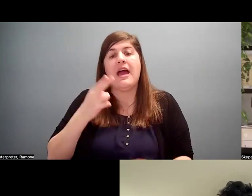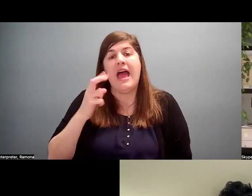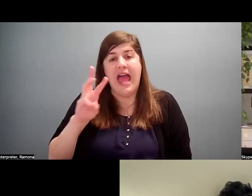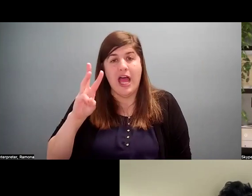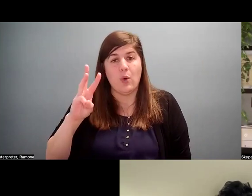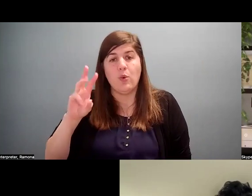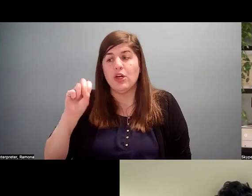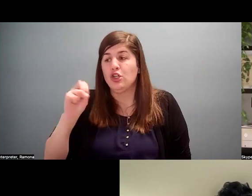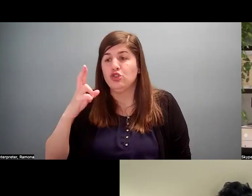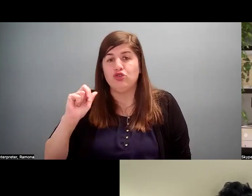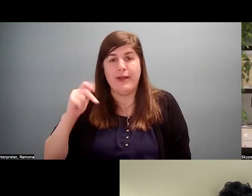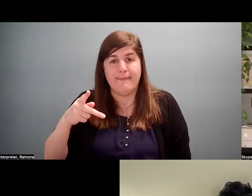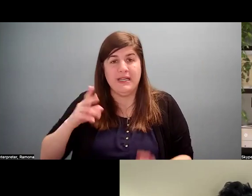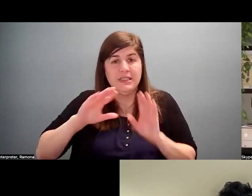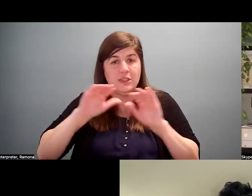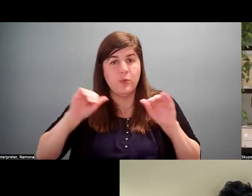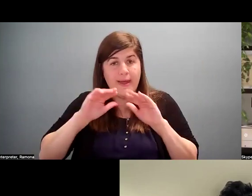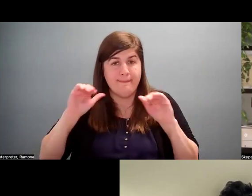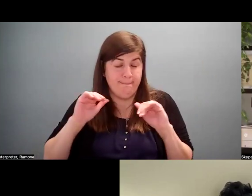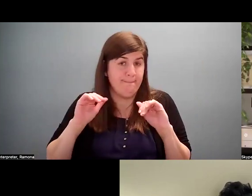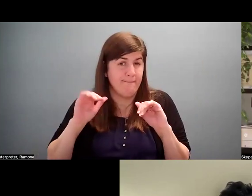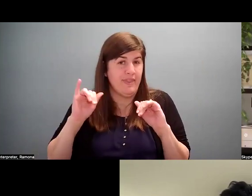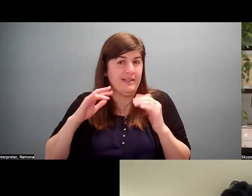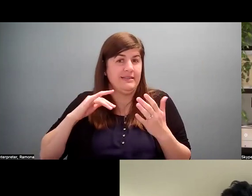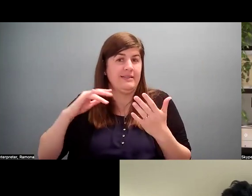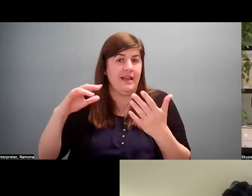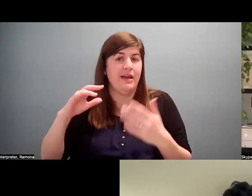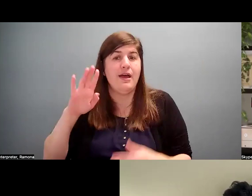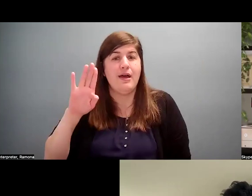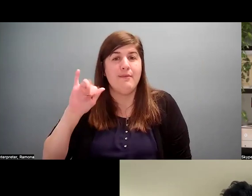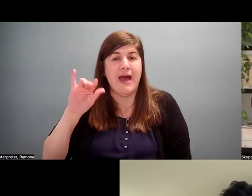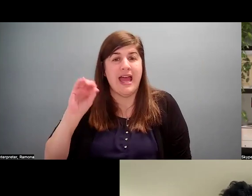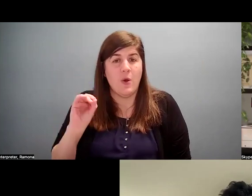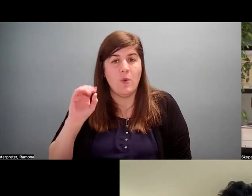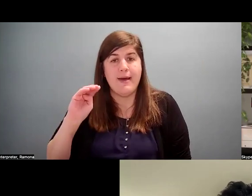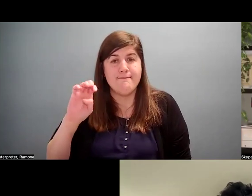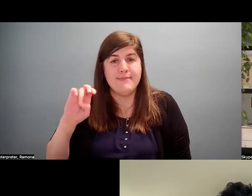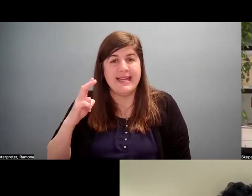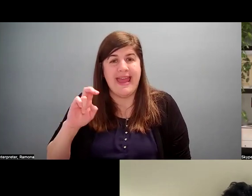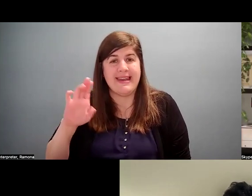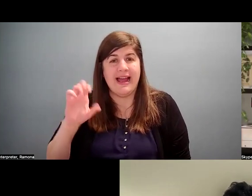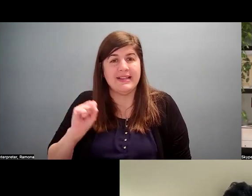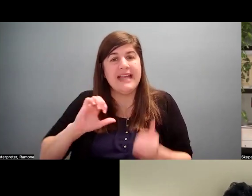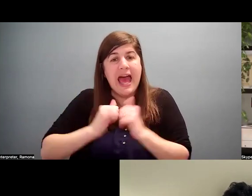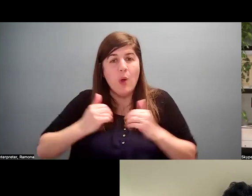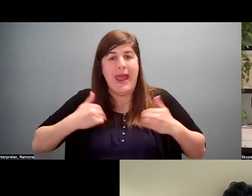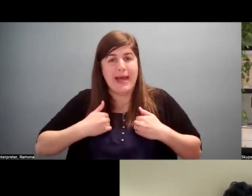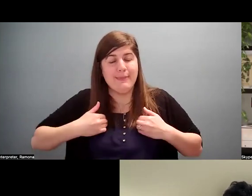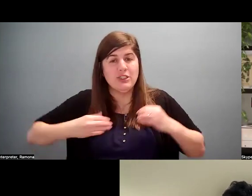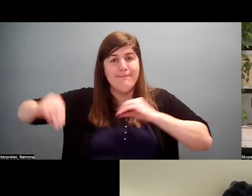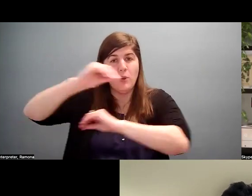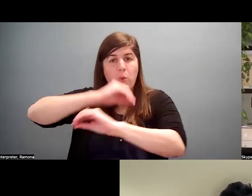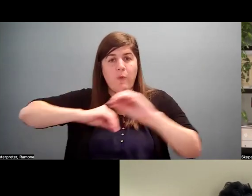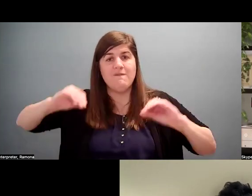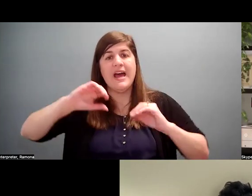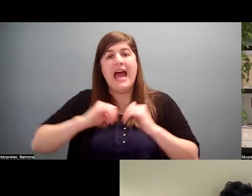shrimp swim. That's sort of the study of what we call biomechanics, like how animals move and how animals do